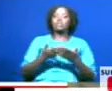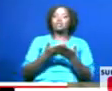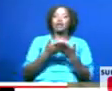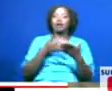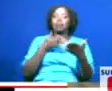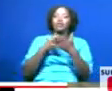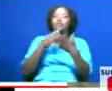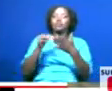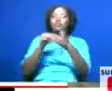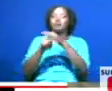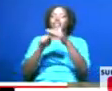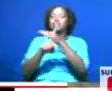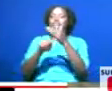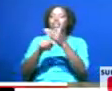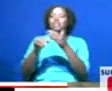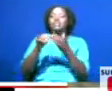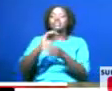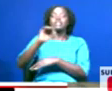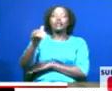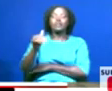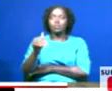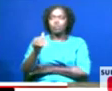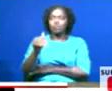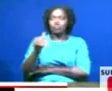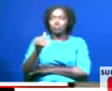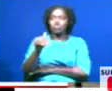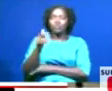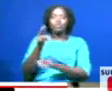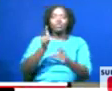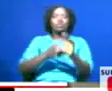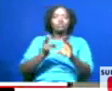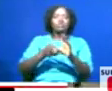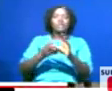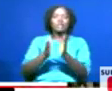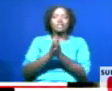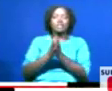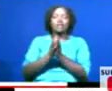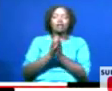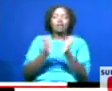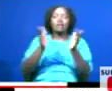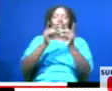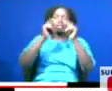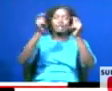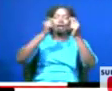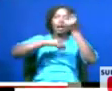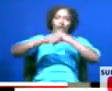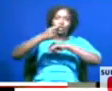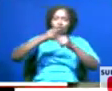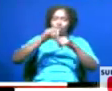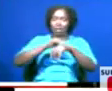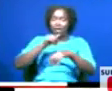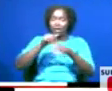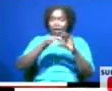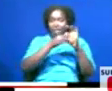from accessing the central business district to participate in the mass action called by Azimio.